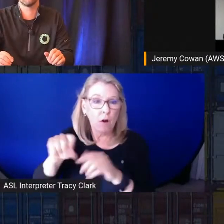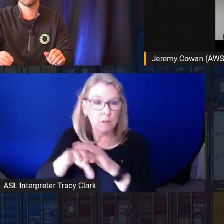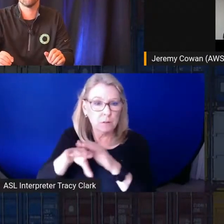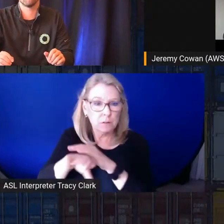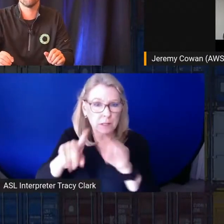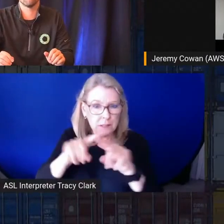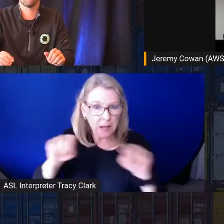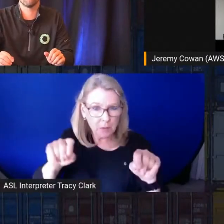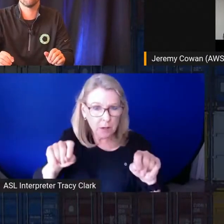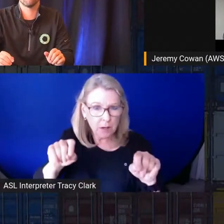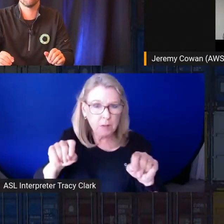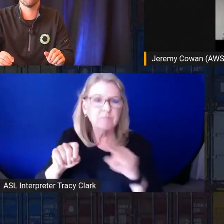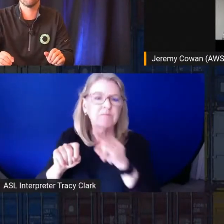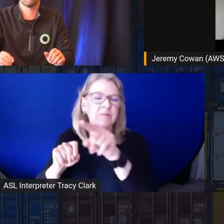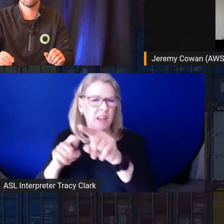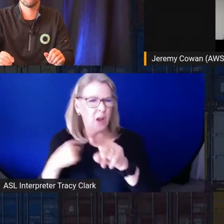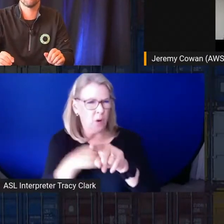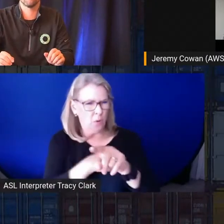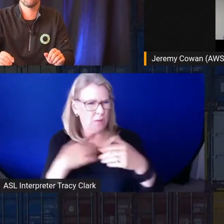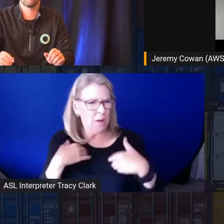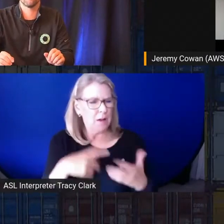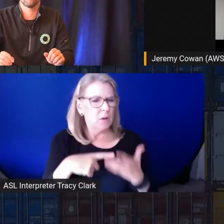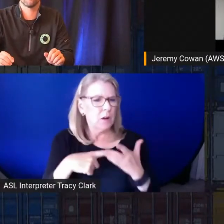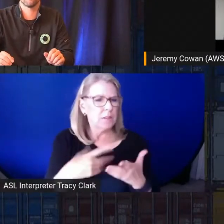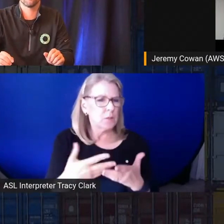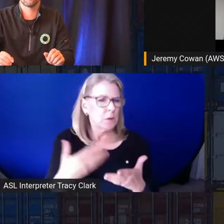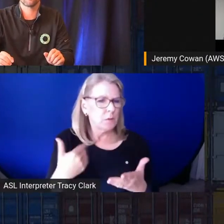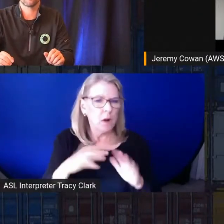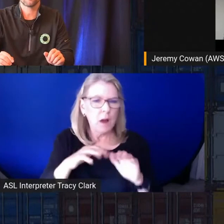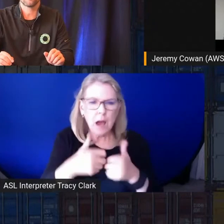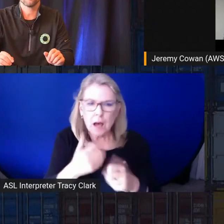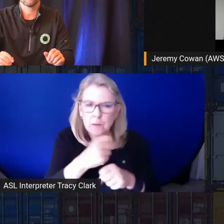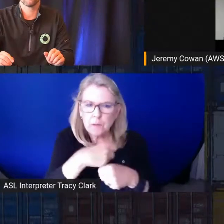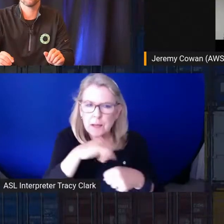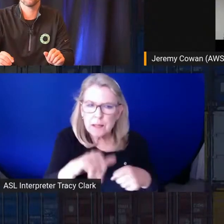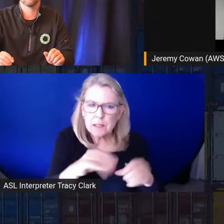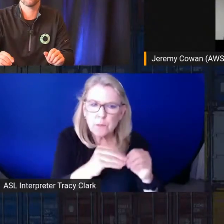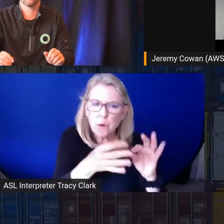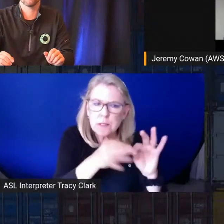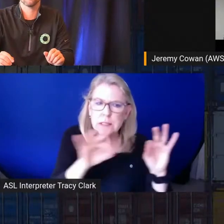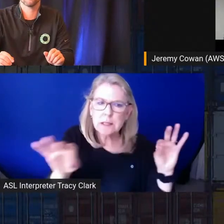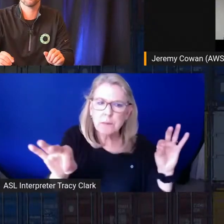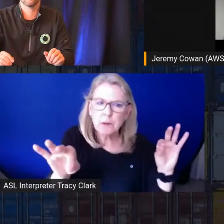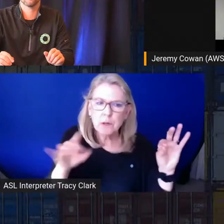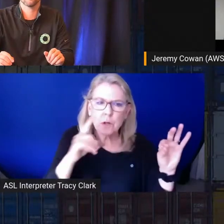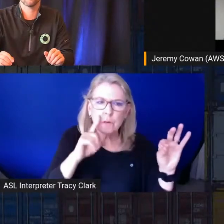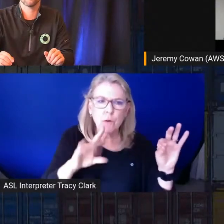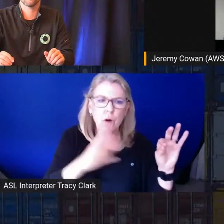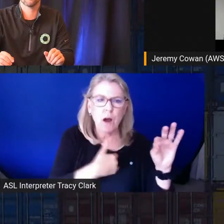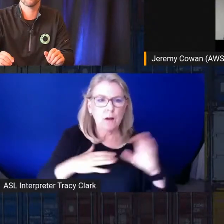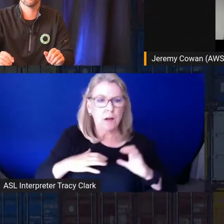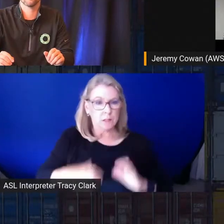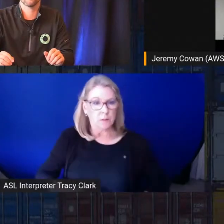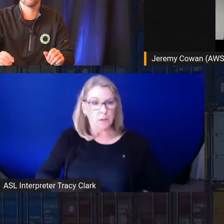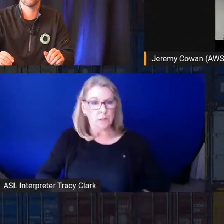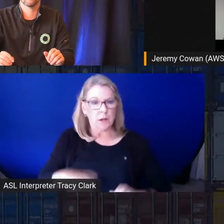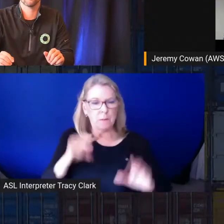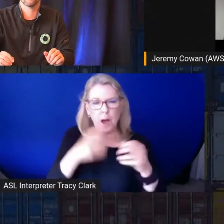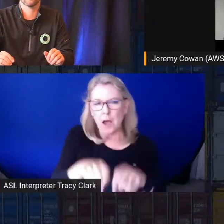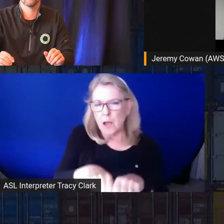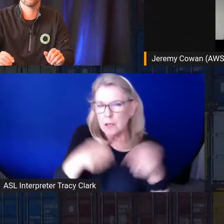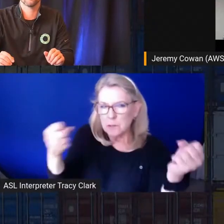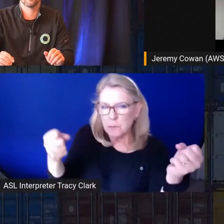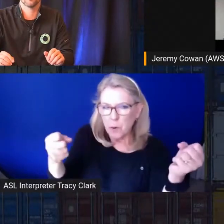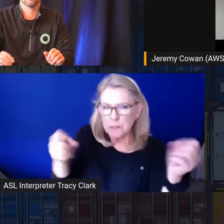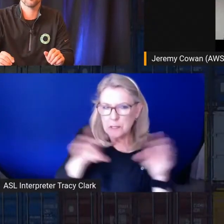this simpler for customers by exposing these for them within the EKS console.